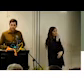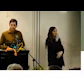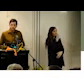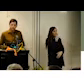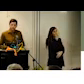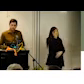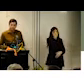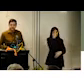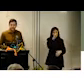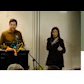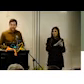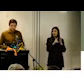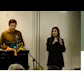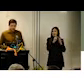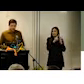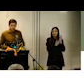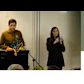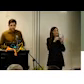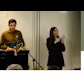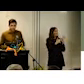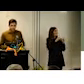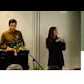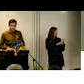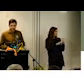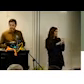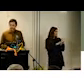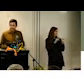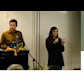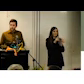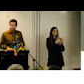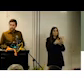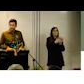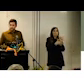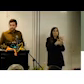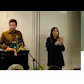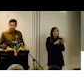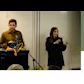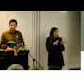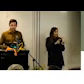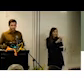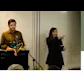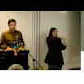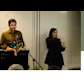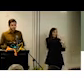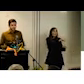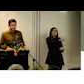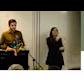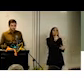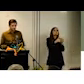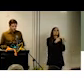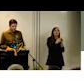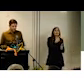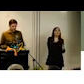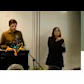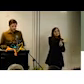brain region called the hippocampus. And the hippocampus is really active and involved when we're dealing with novel situations